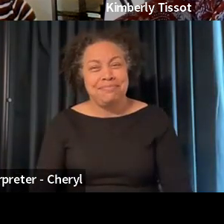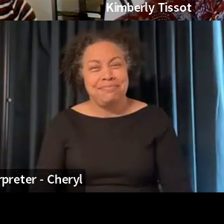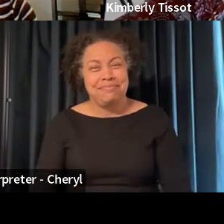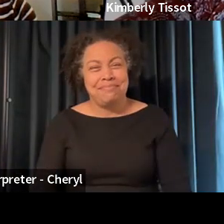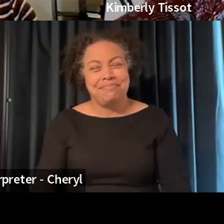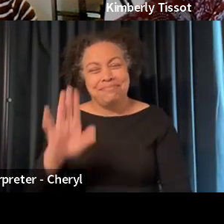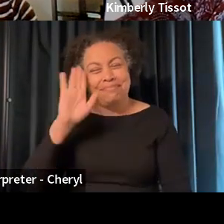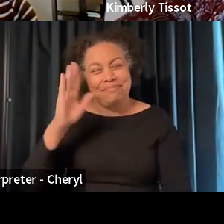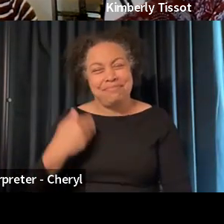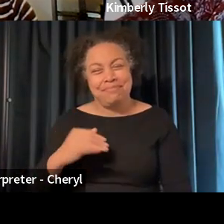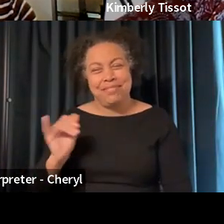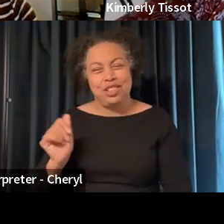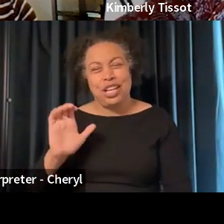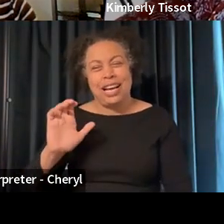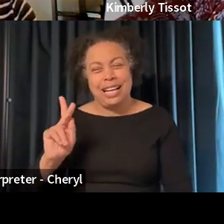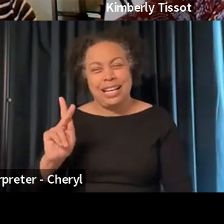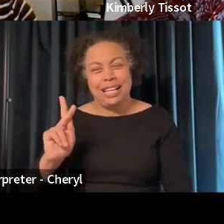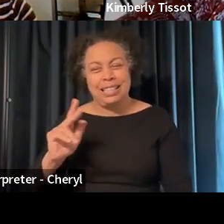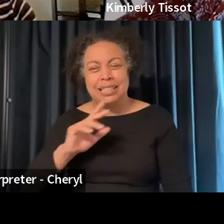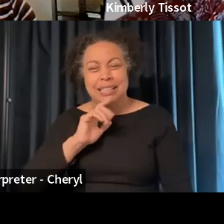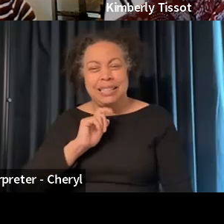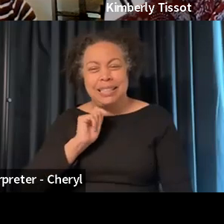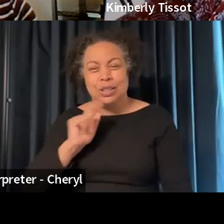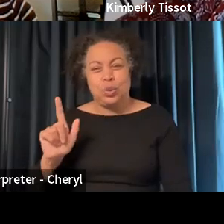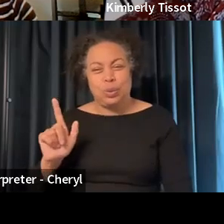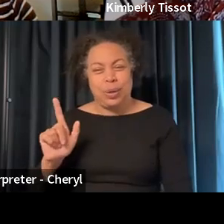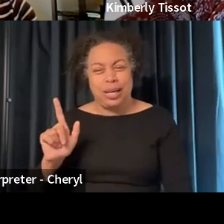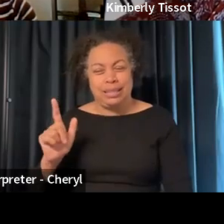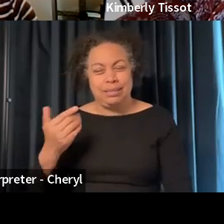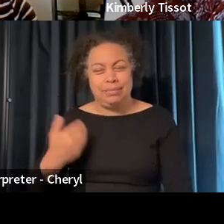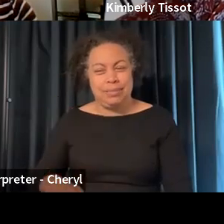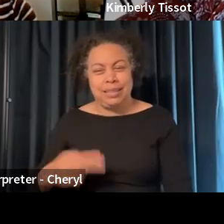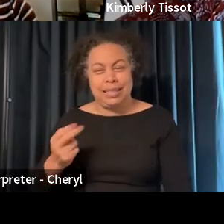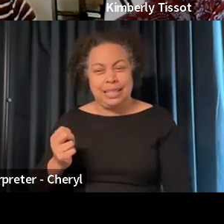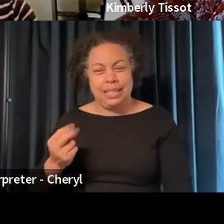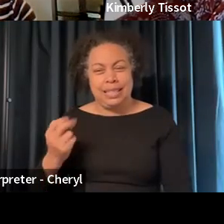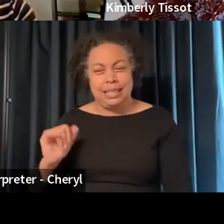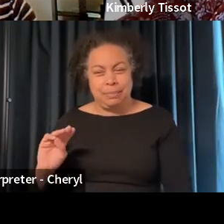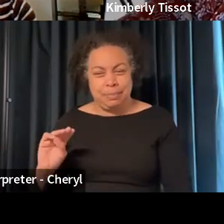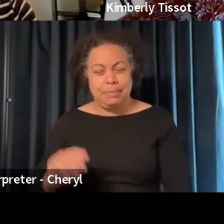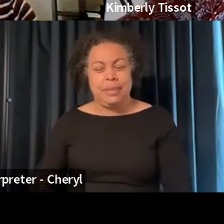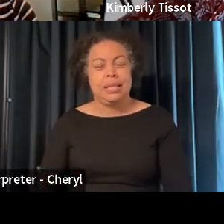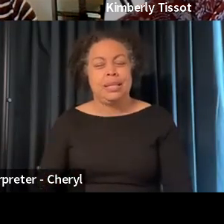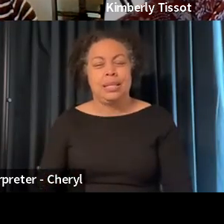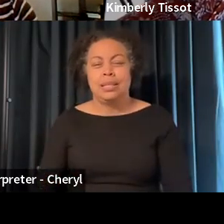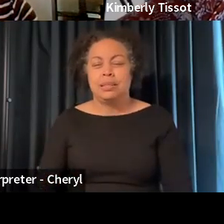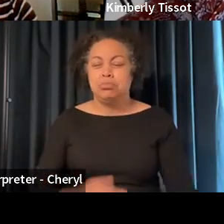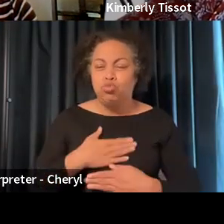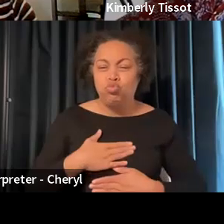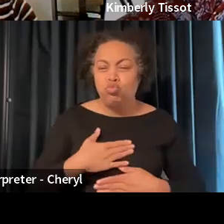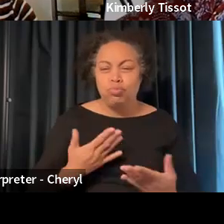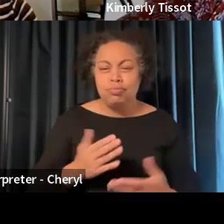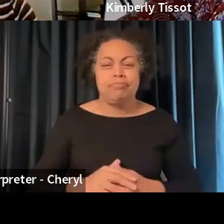Hi, my name is Jack and my age is 21. My pronouns are he and him. My hobbies